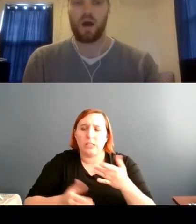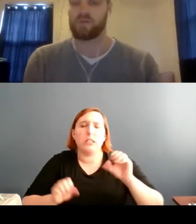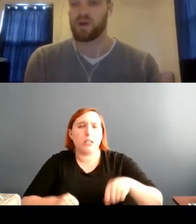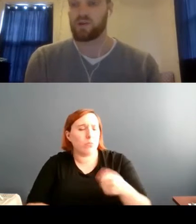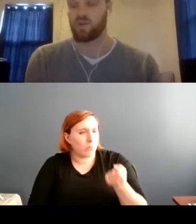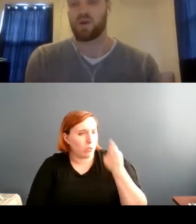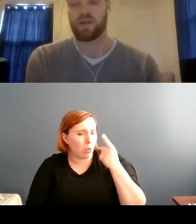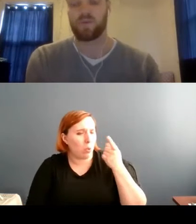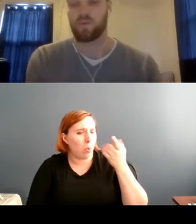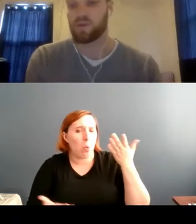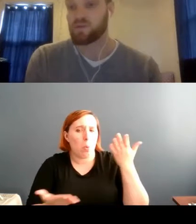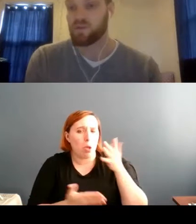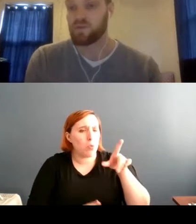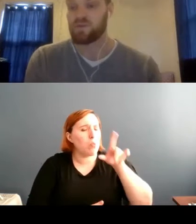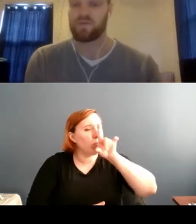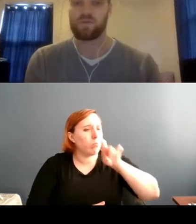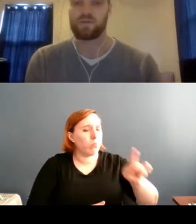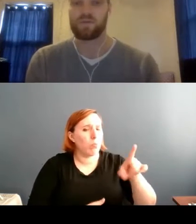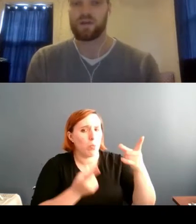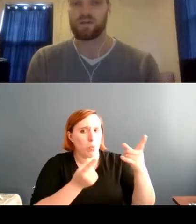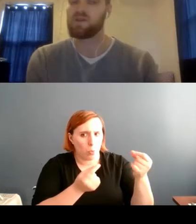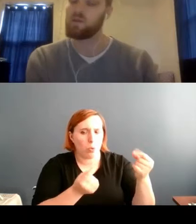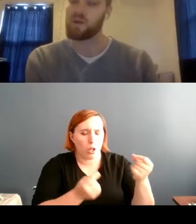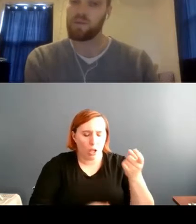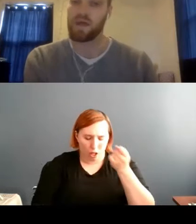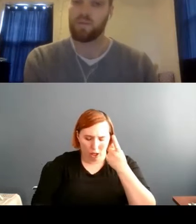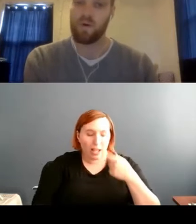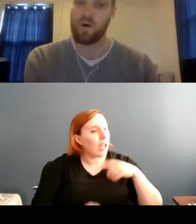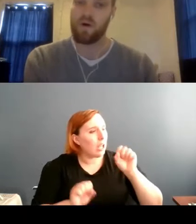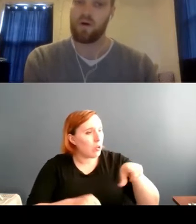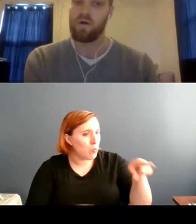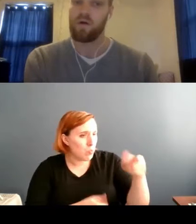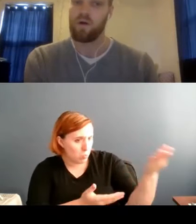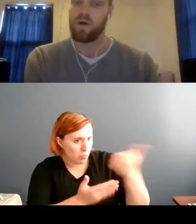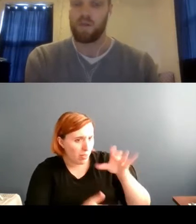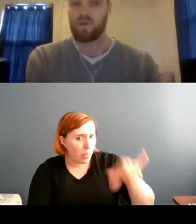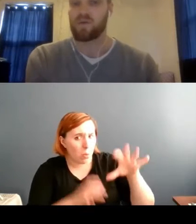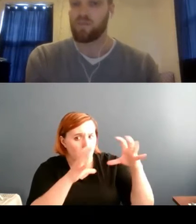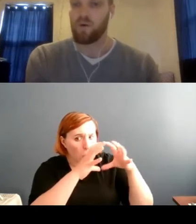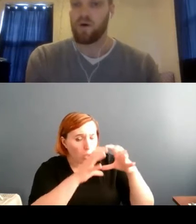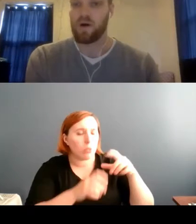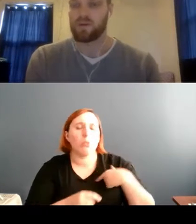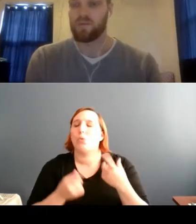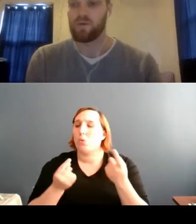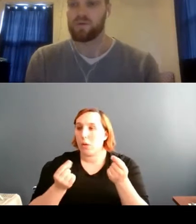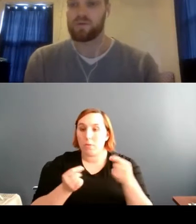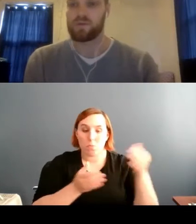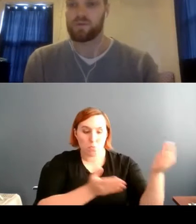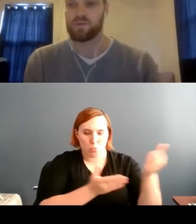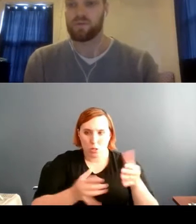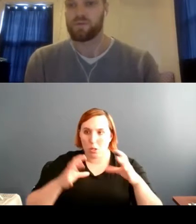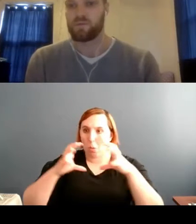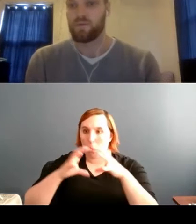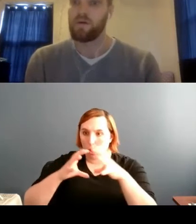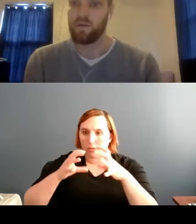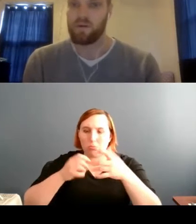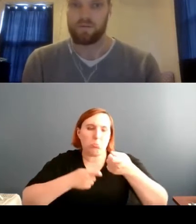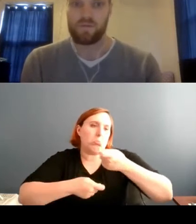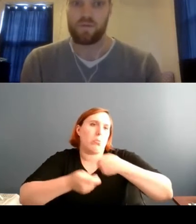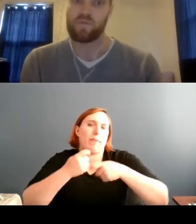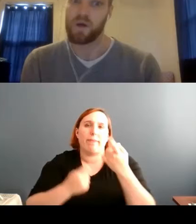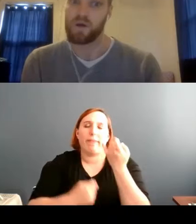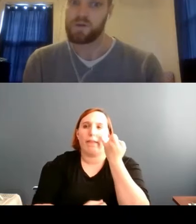what objects you're wanting them to bring to you, such as, can you bring me that ball? And they bring you the ball as opposed to